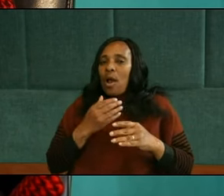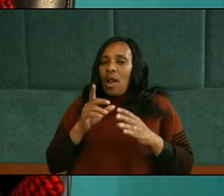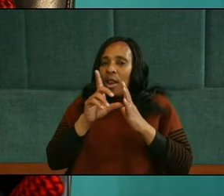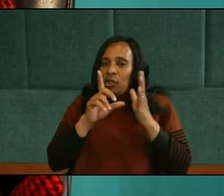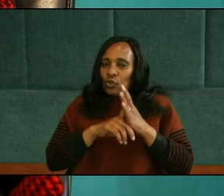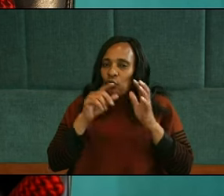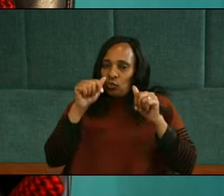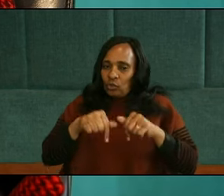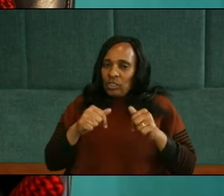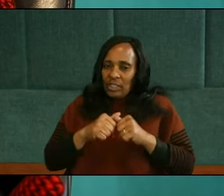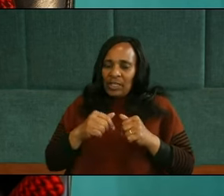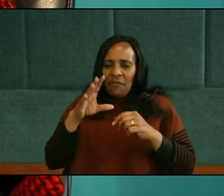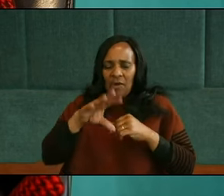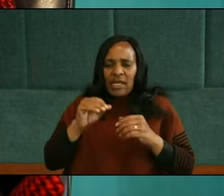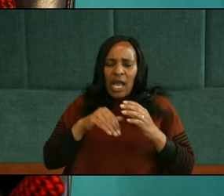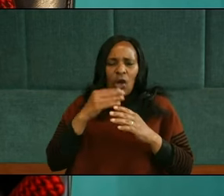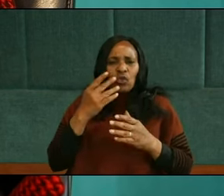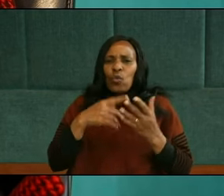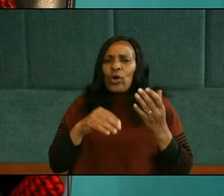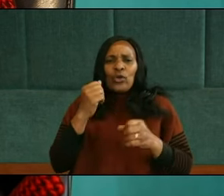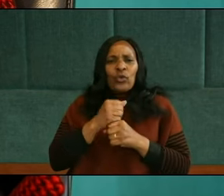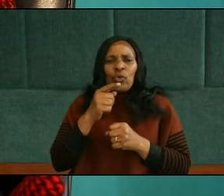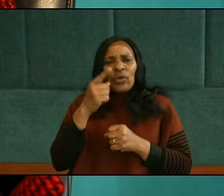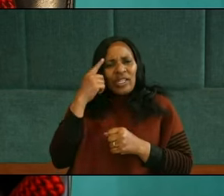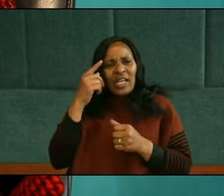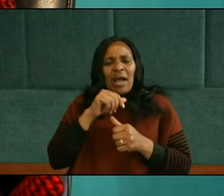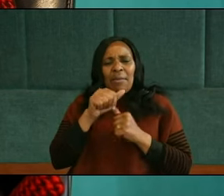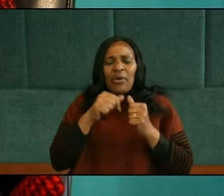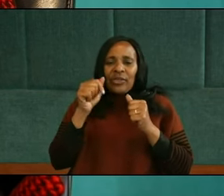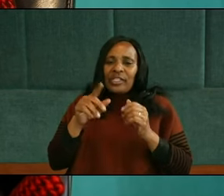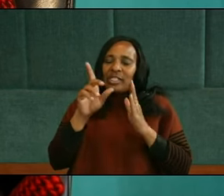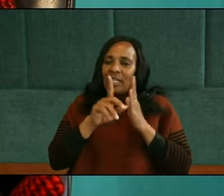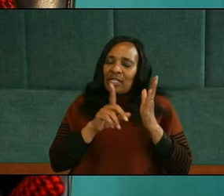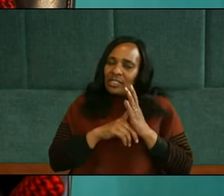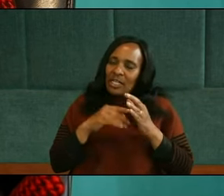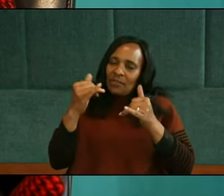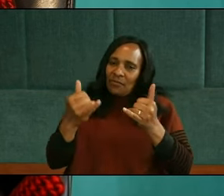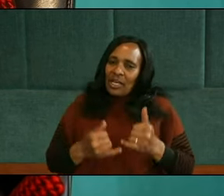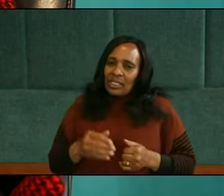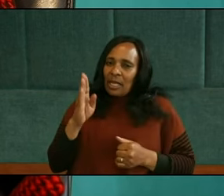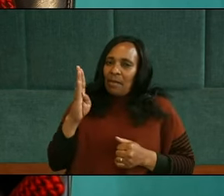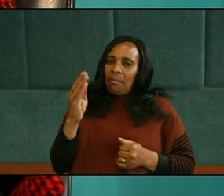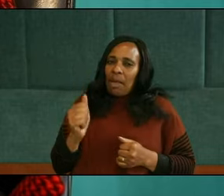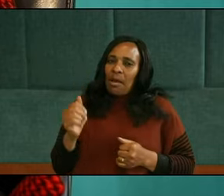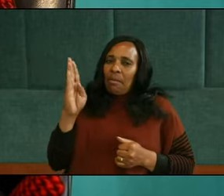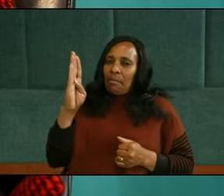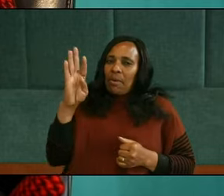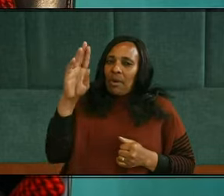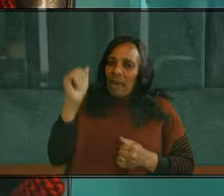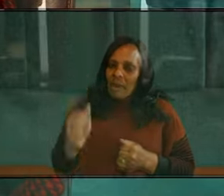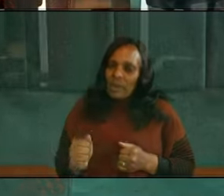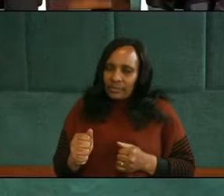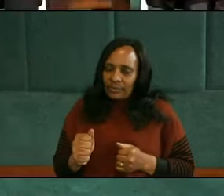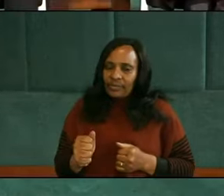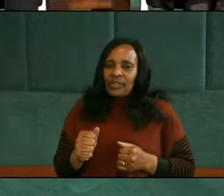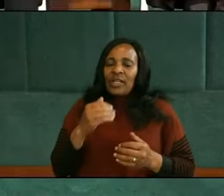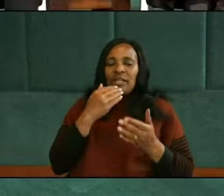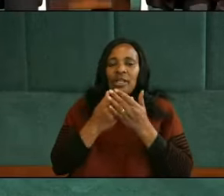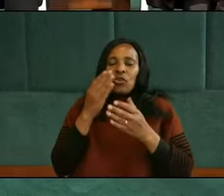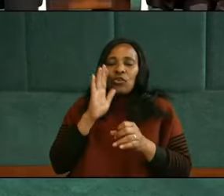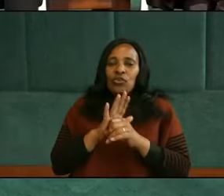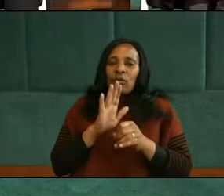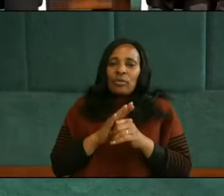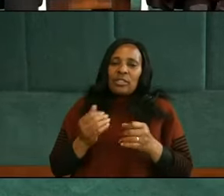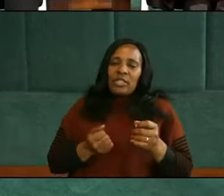us to find out, what do we think about this lesson? So I'd invite Barbara to take us through that. Thank you so